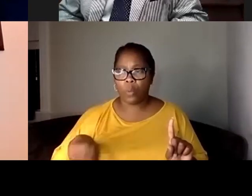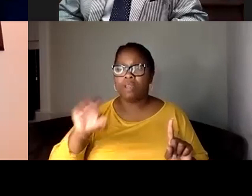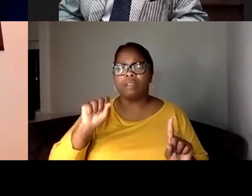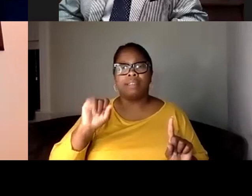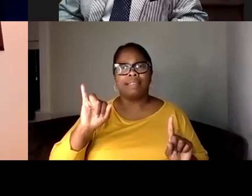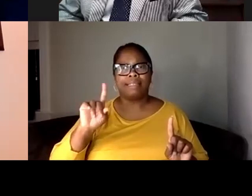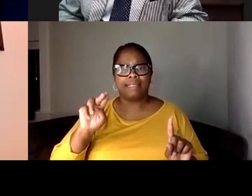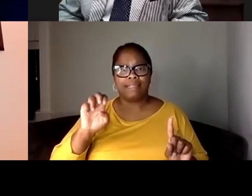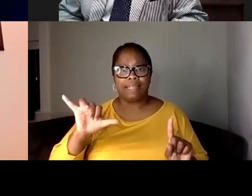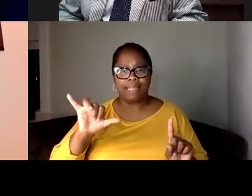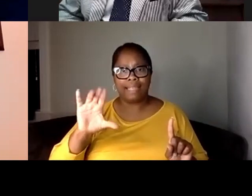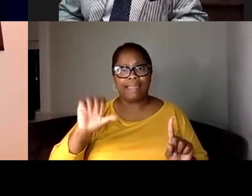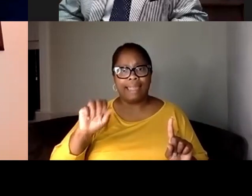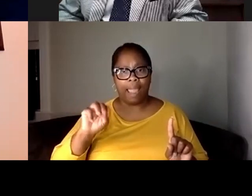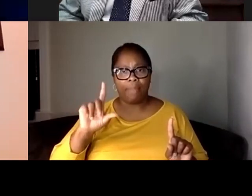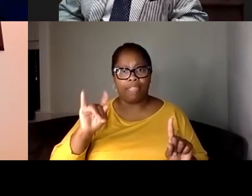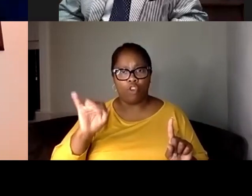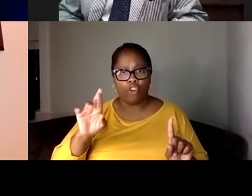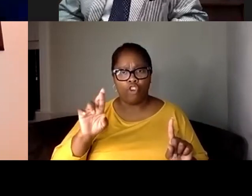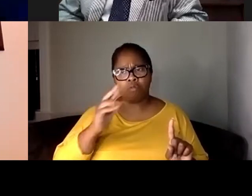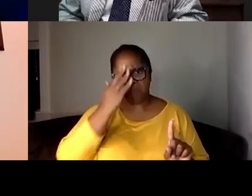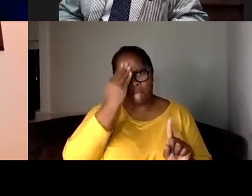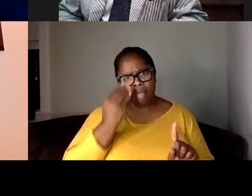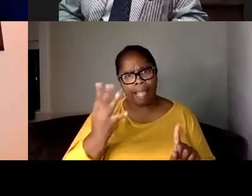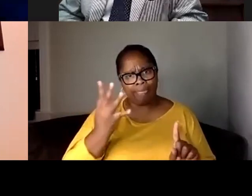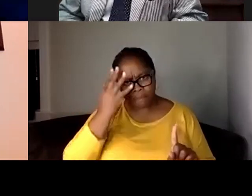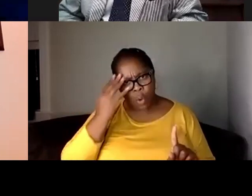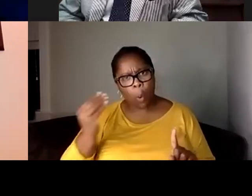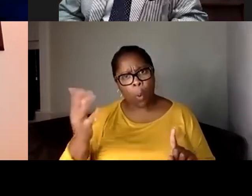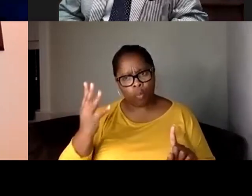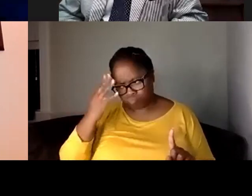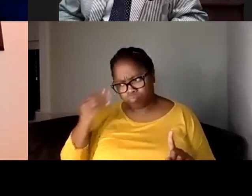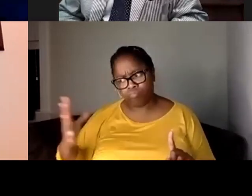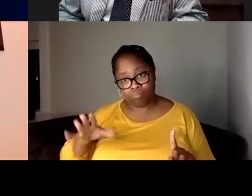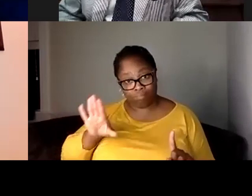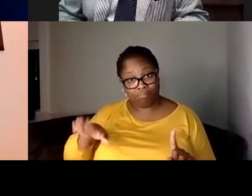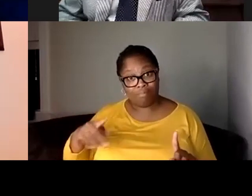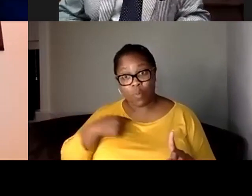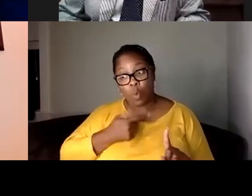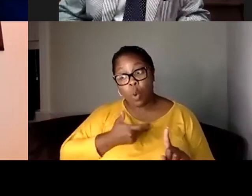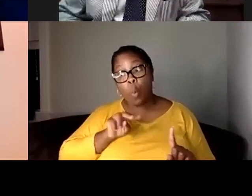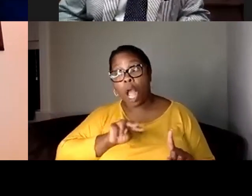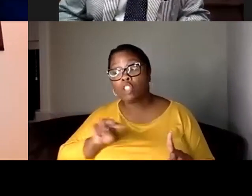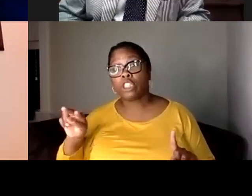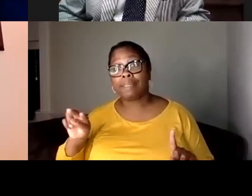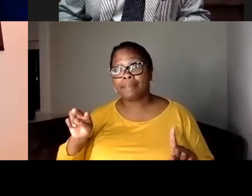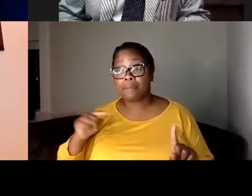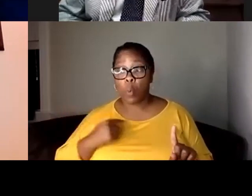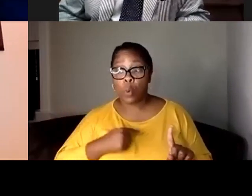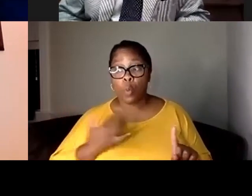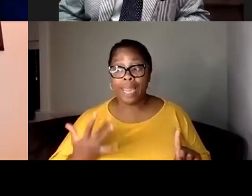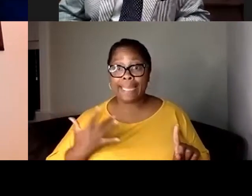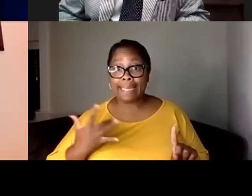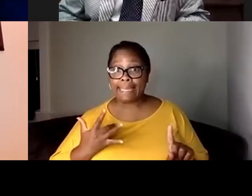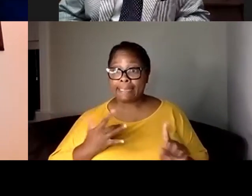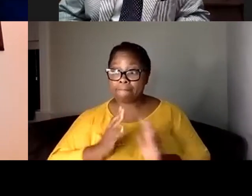would be helpful to let them know that we are watching, that we are waiting, and that we are eager to have this bill